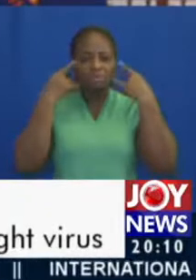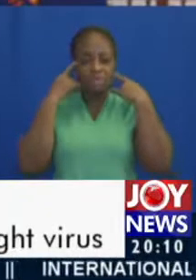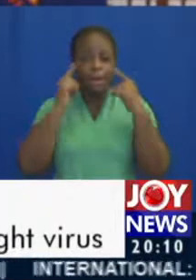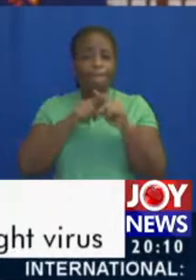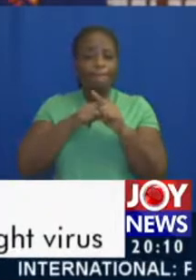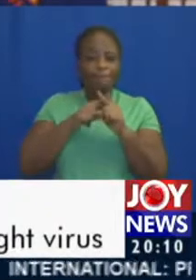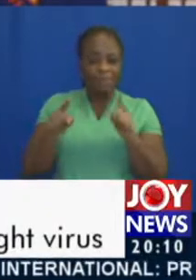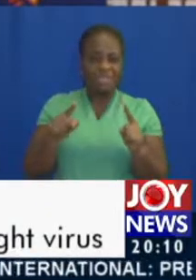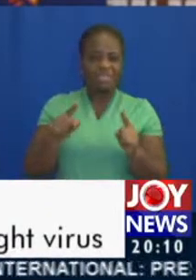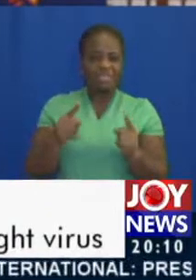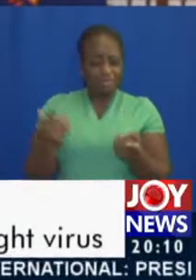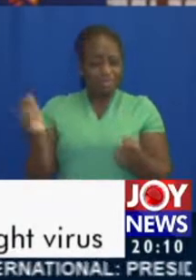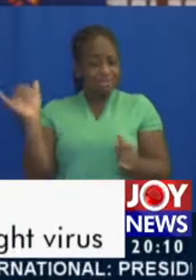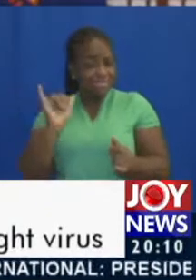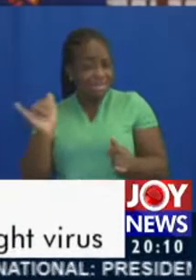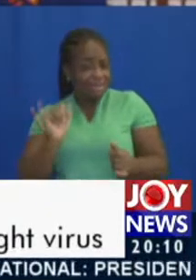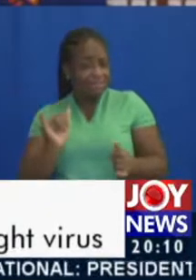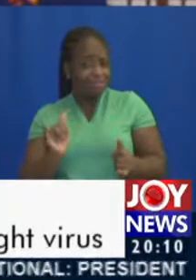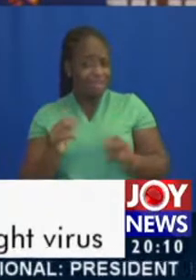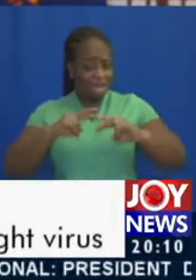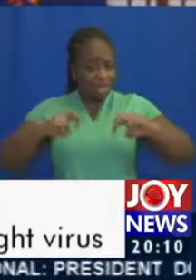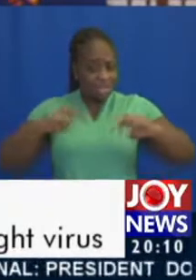survey demonstrated that only